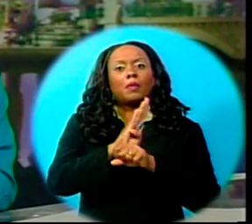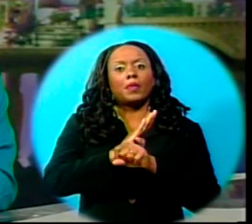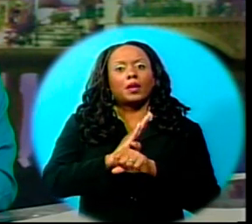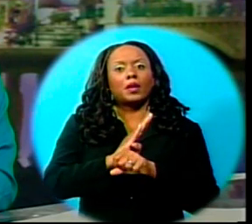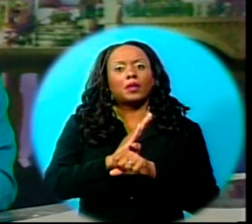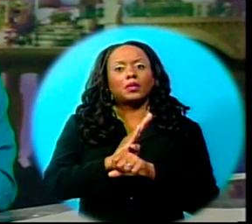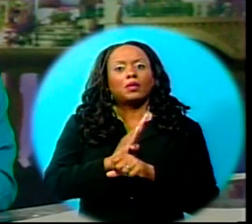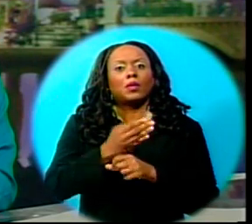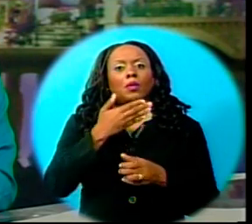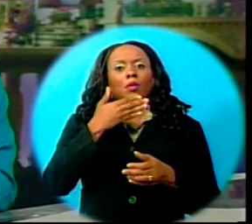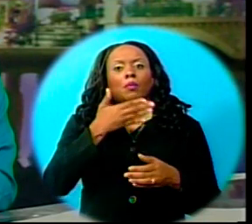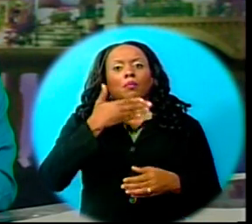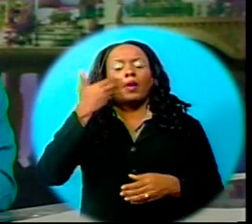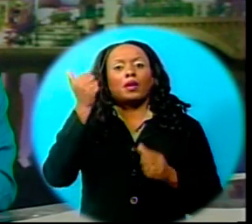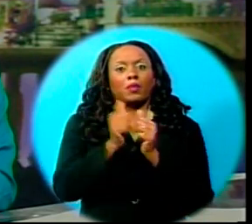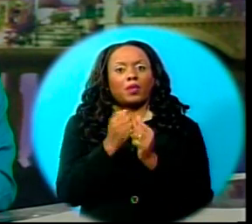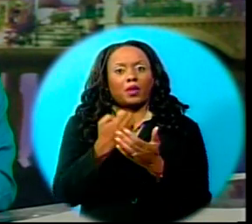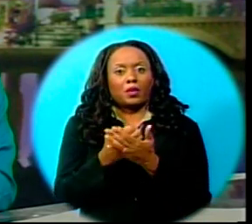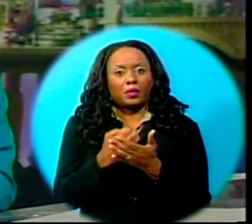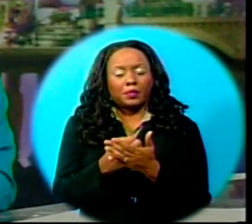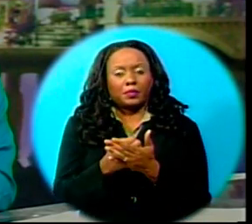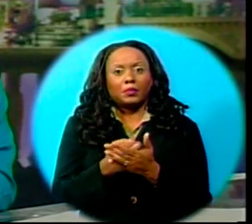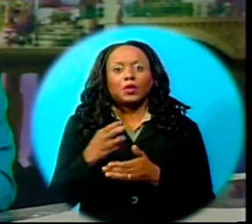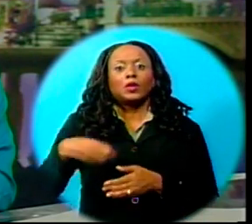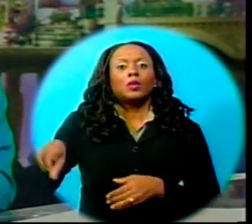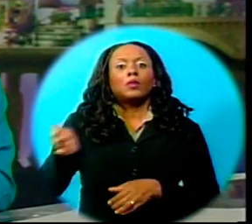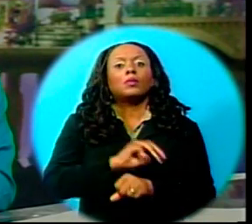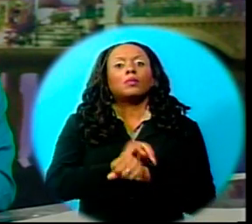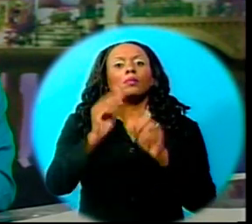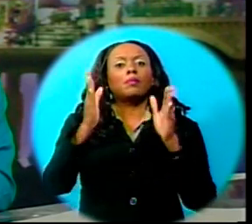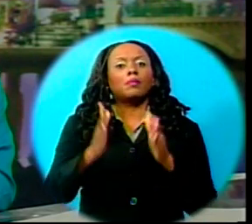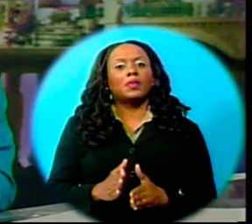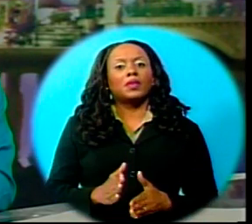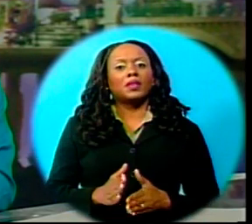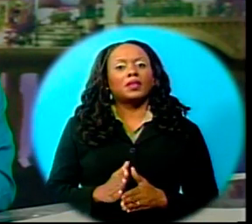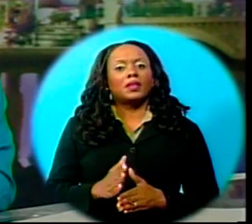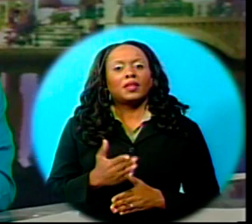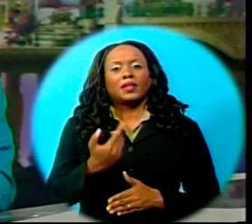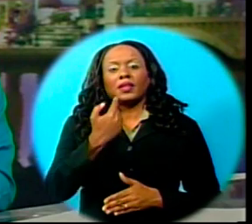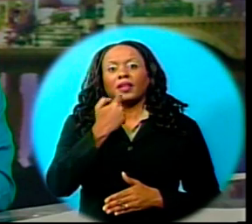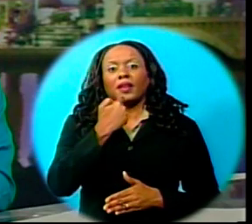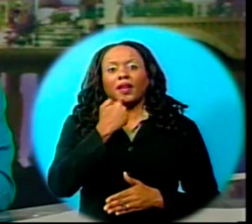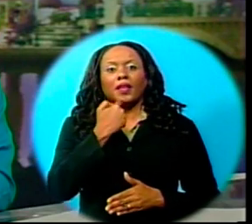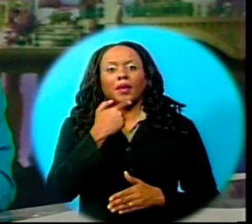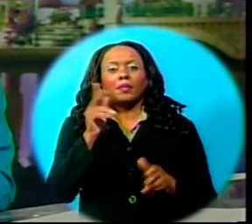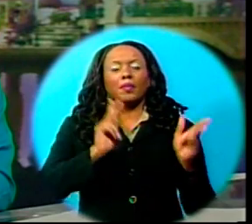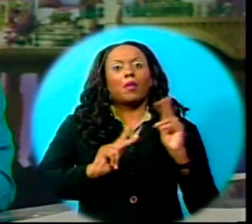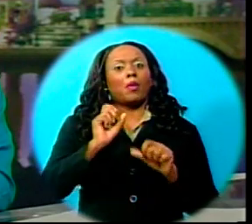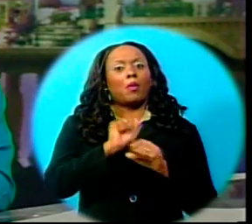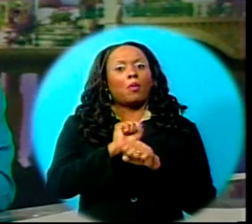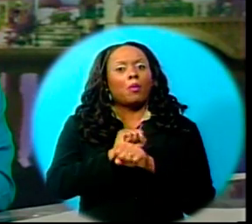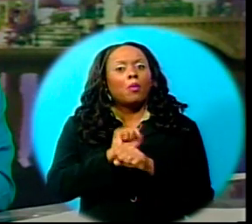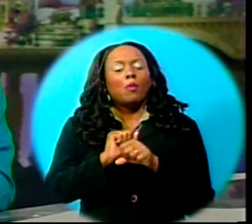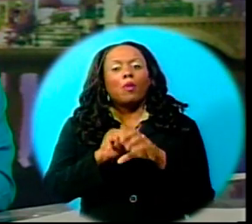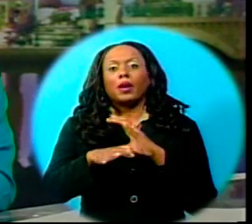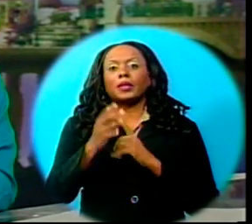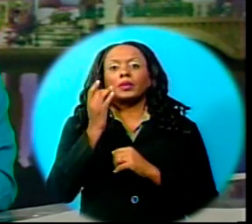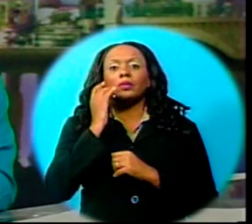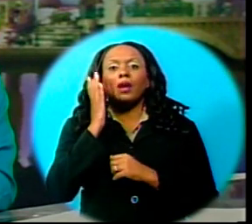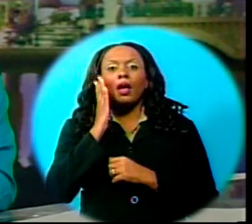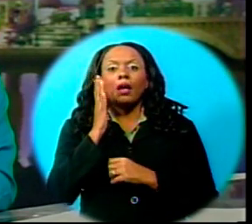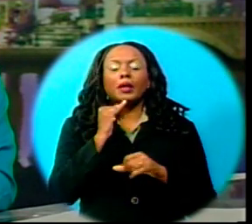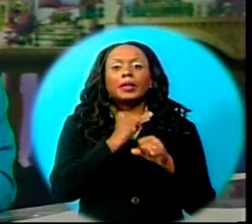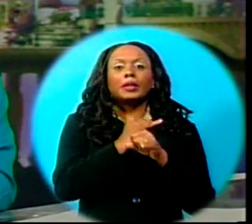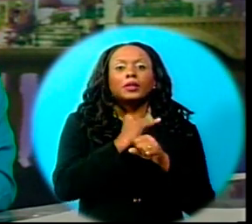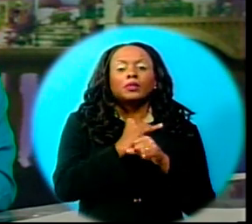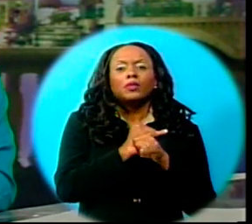recession. This assertion from Tourism Minister Richard Seeley, who is convinced the stellar performance of frontline workers in the sector is